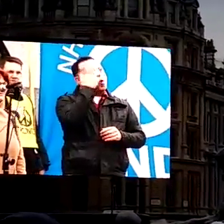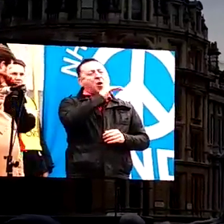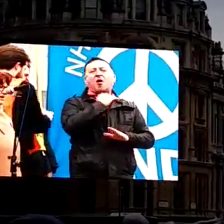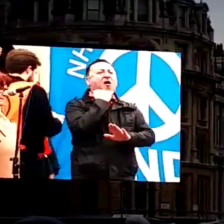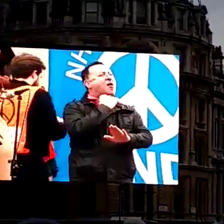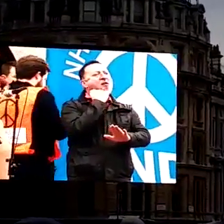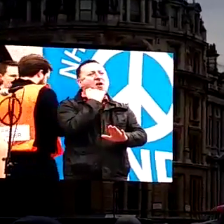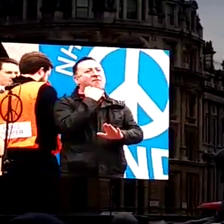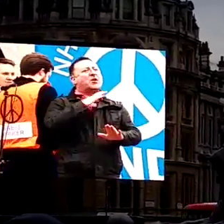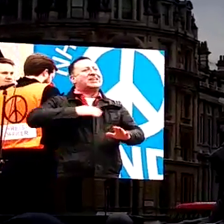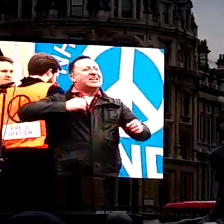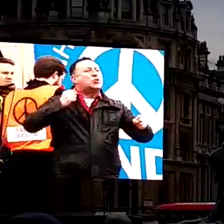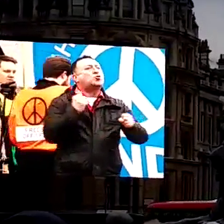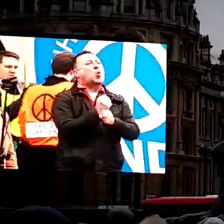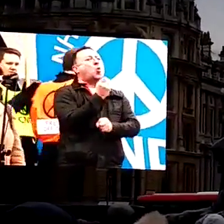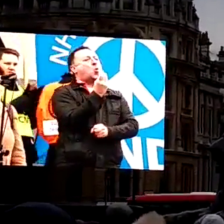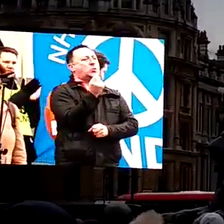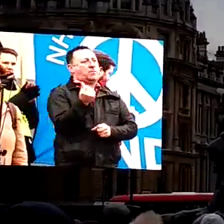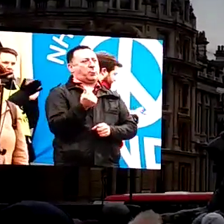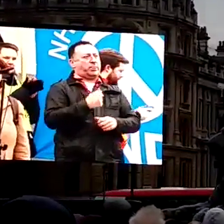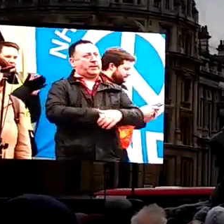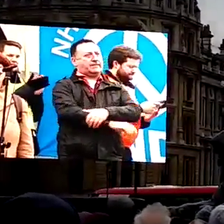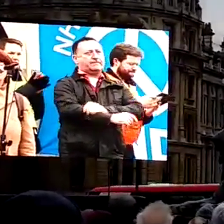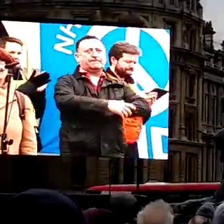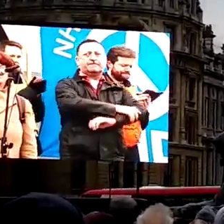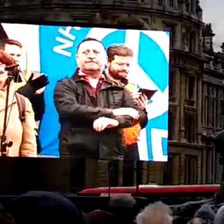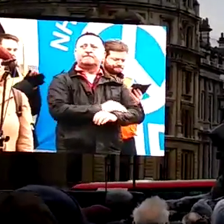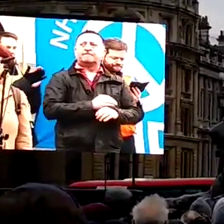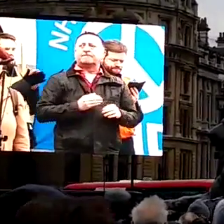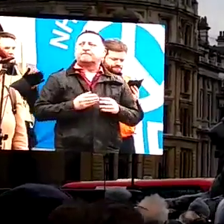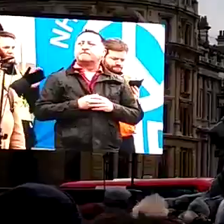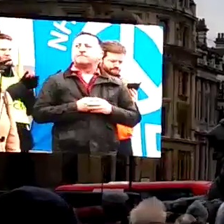do something about it.